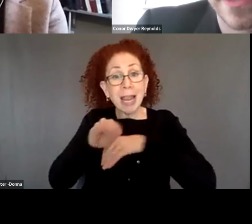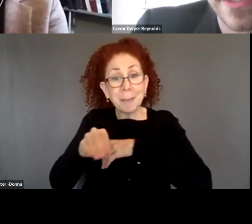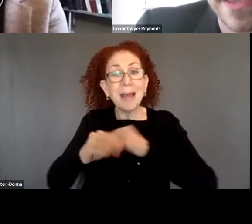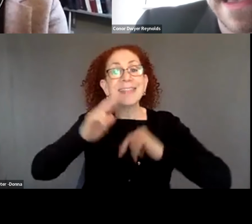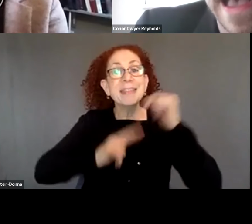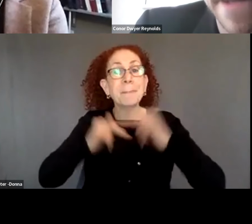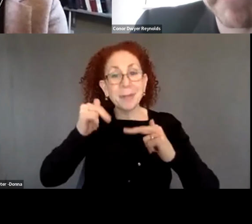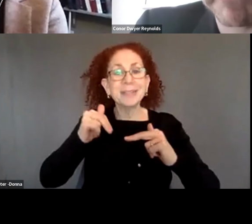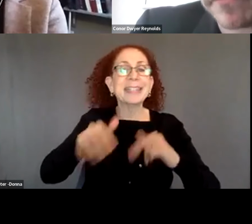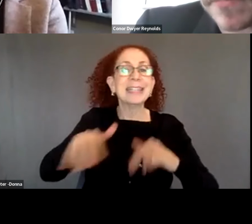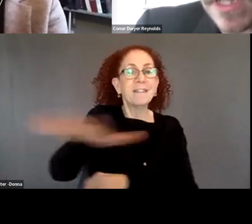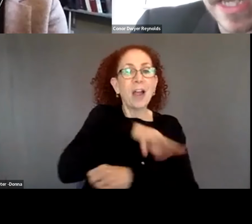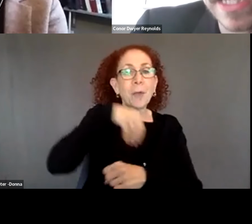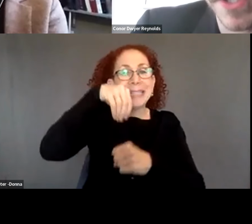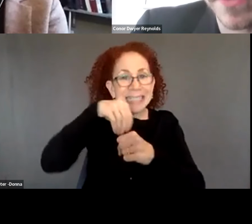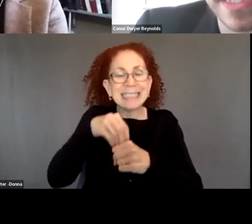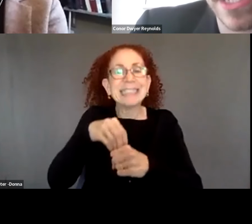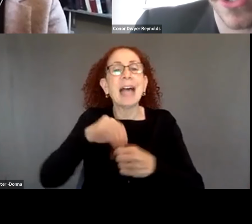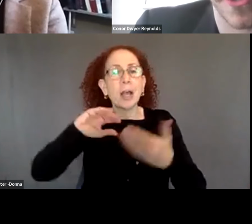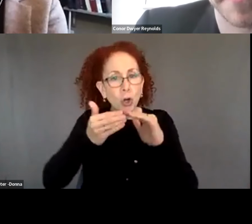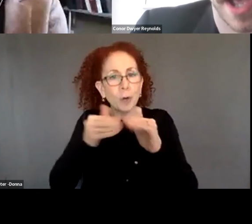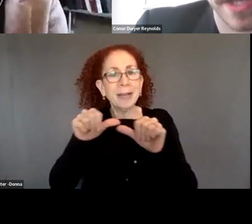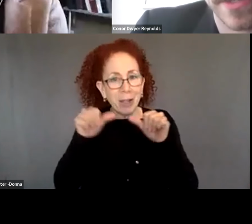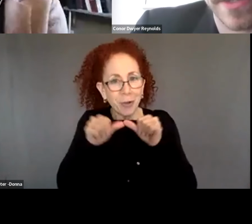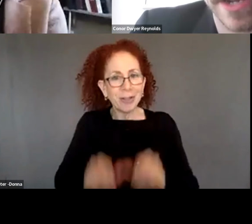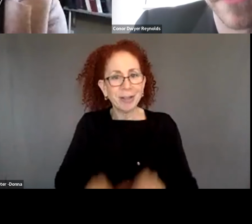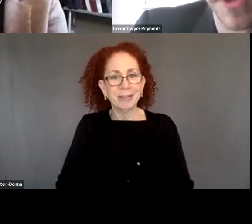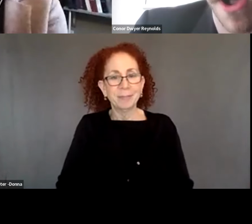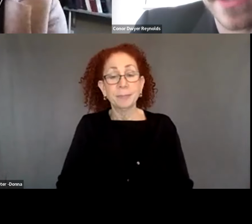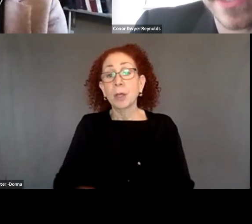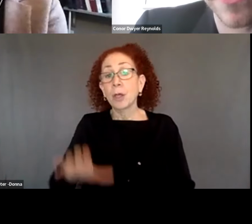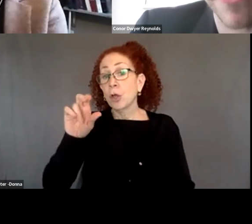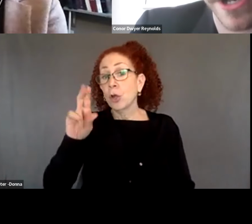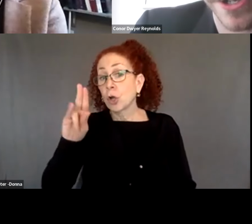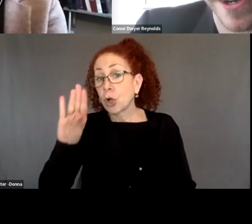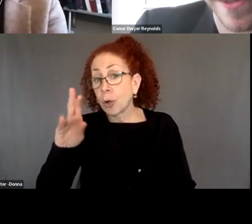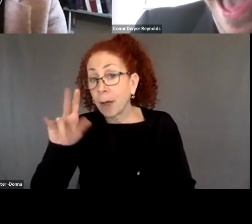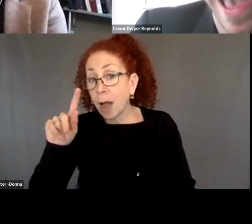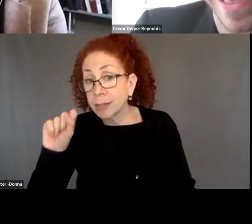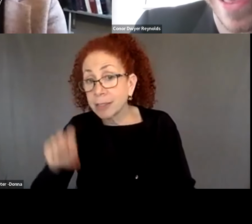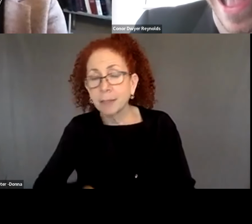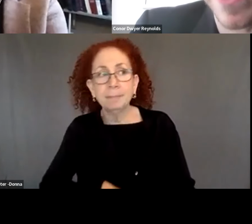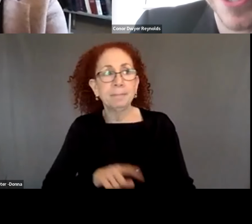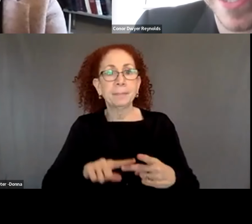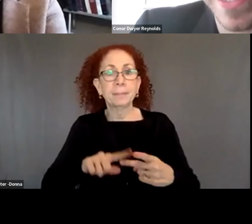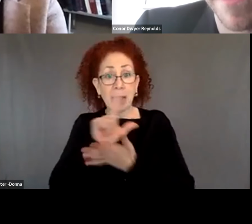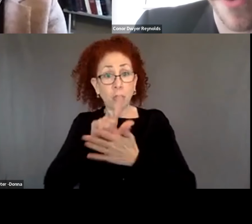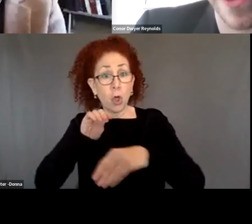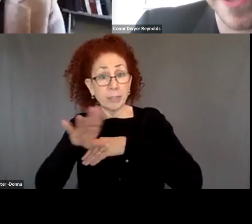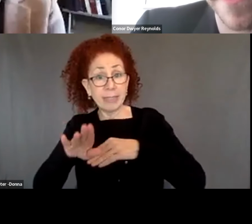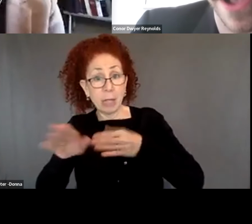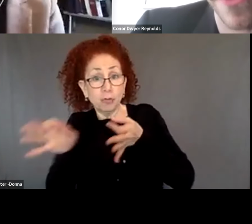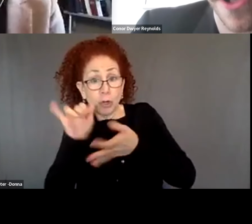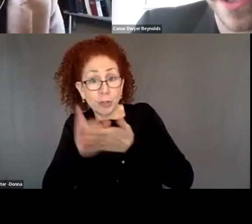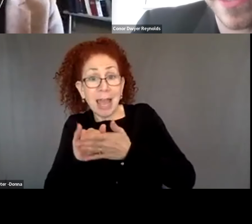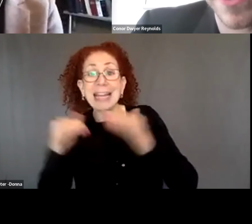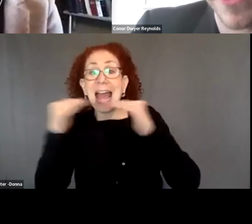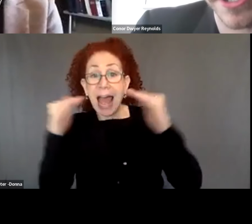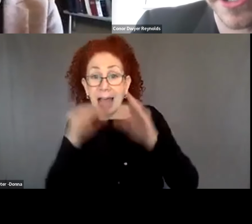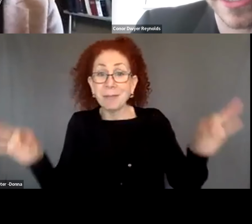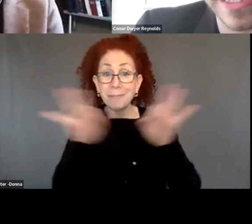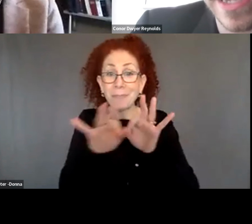areas. And so seeing curb cuts and laws that structure that as just as important about